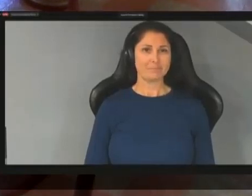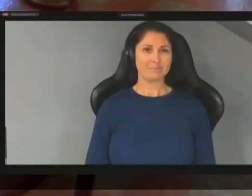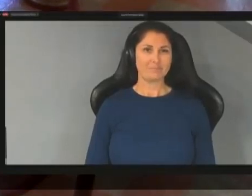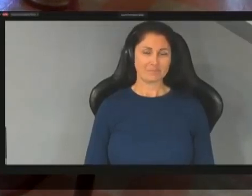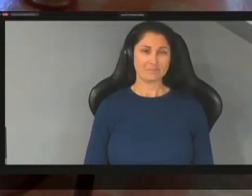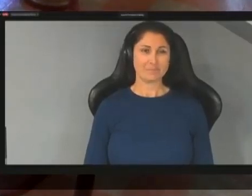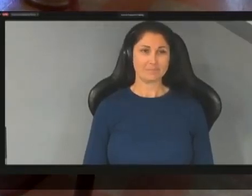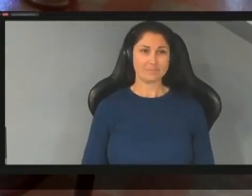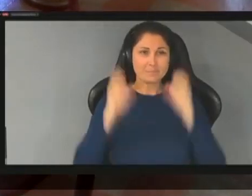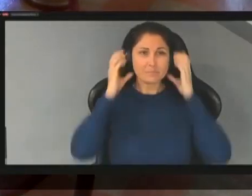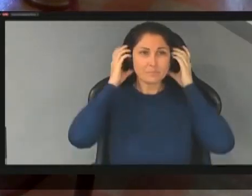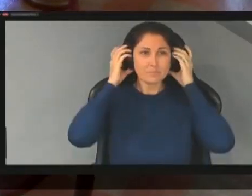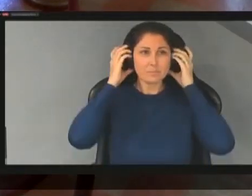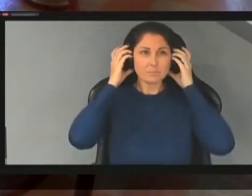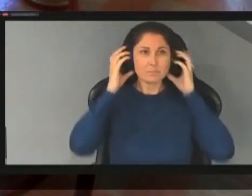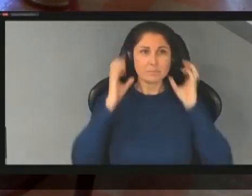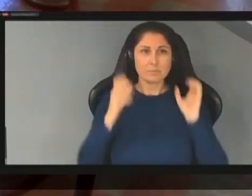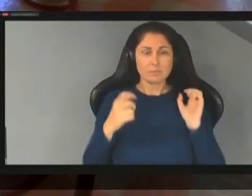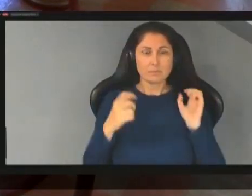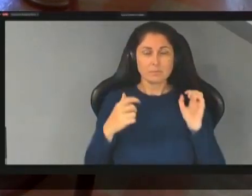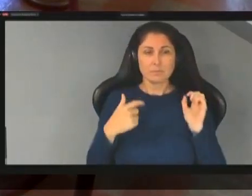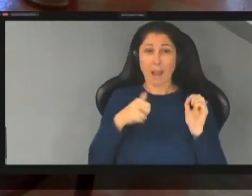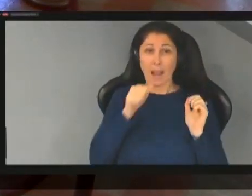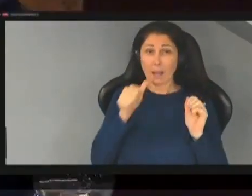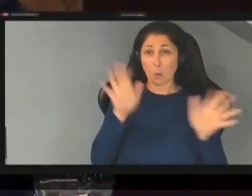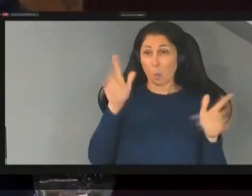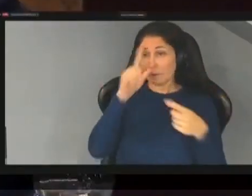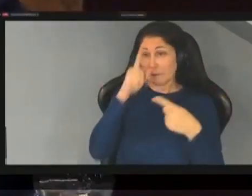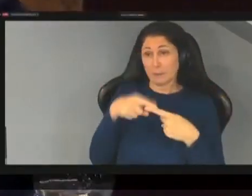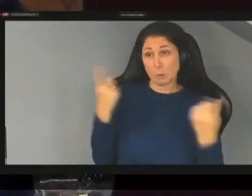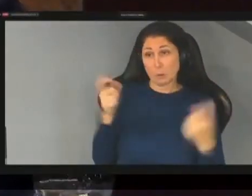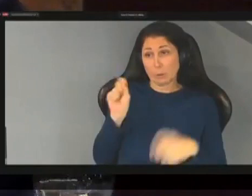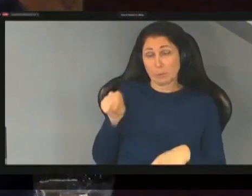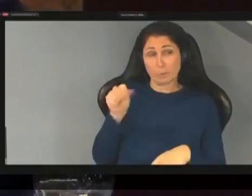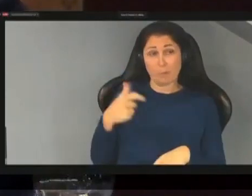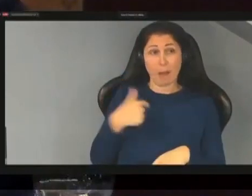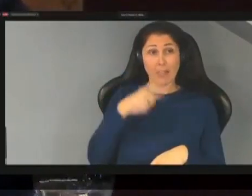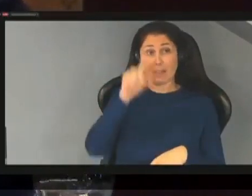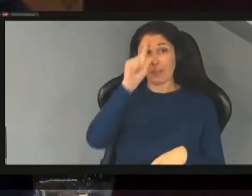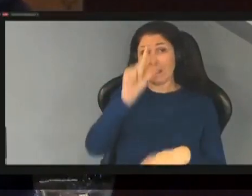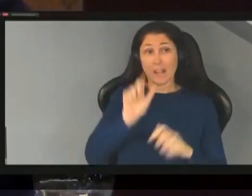No, again, I don't disagree with anything that was said. I think the challenge is